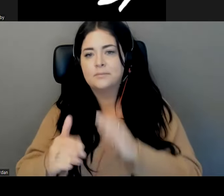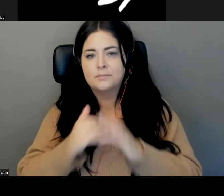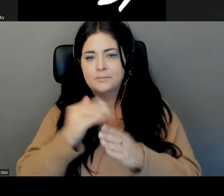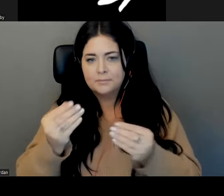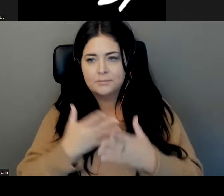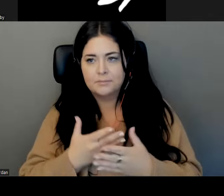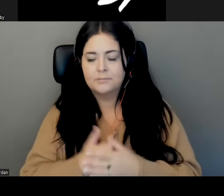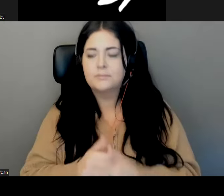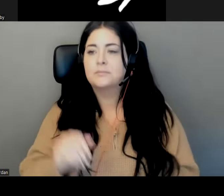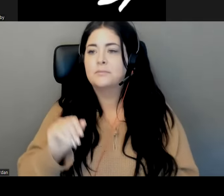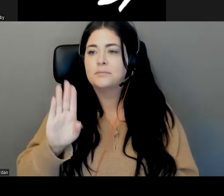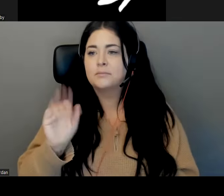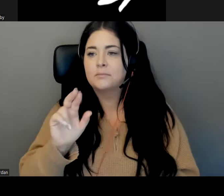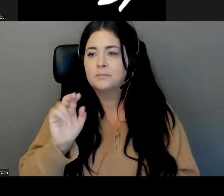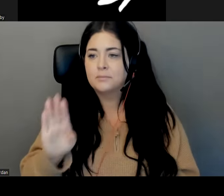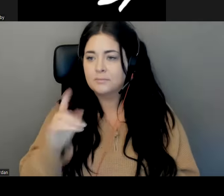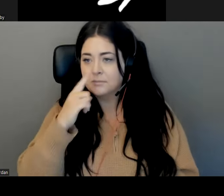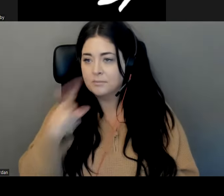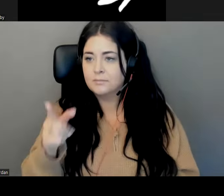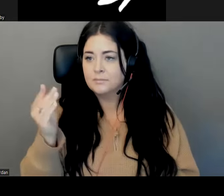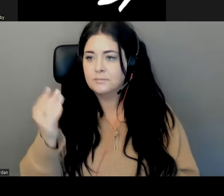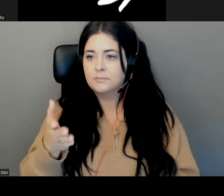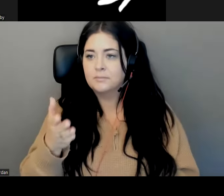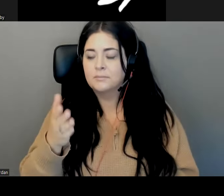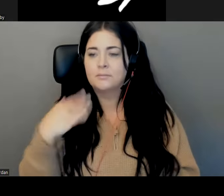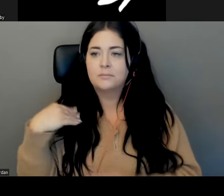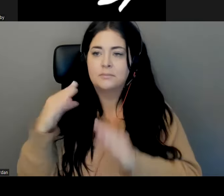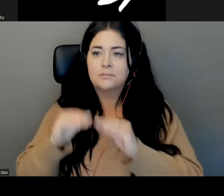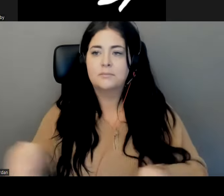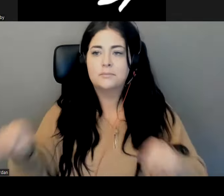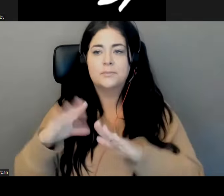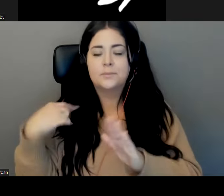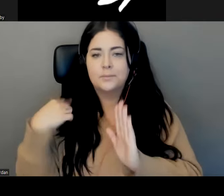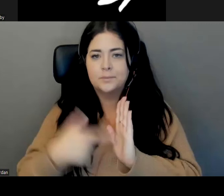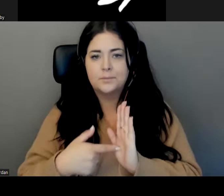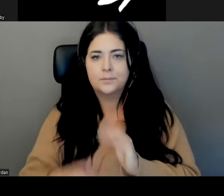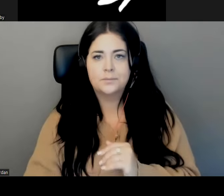Barb, can you please go ahead and read the land acknowledgement?